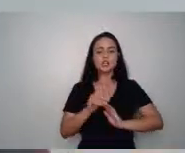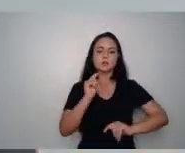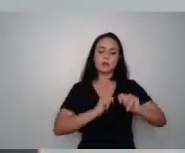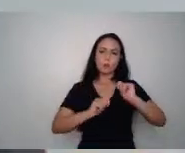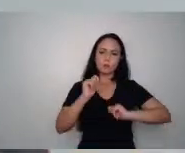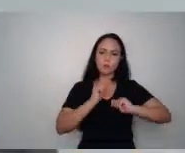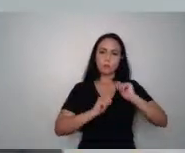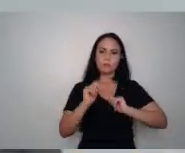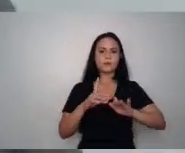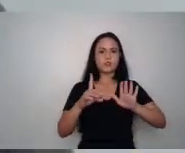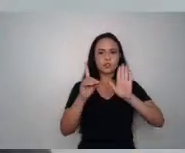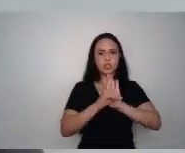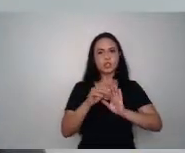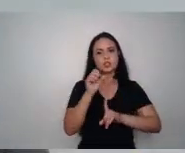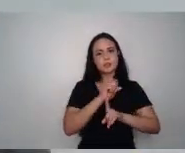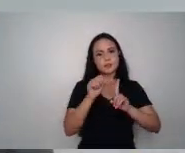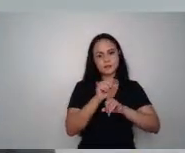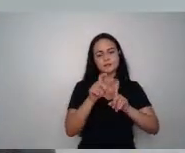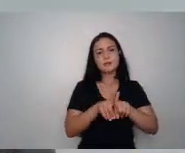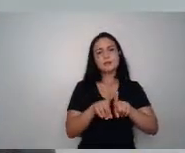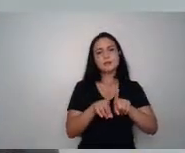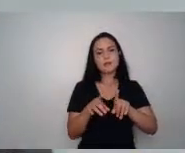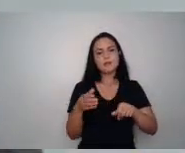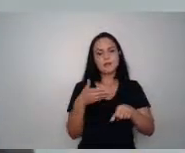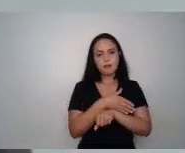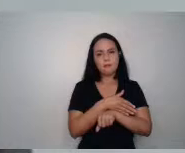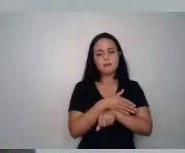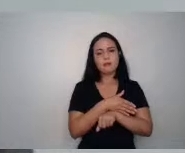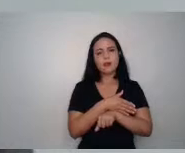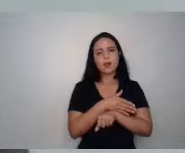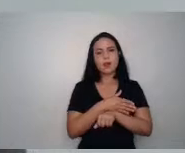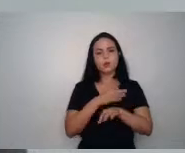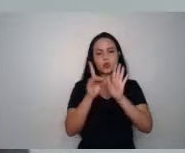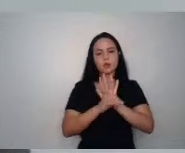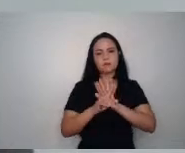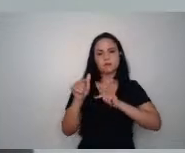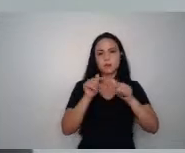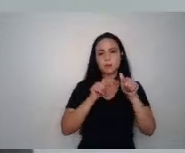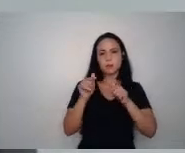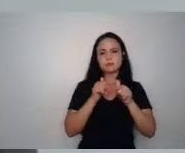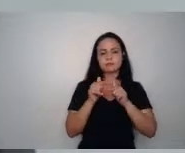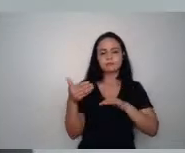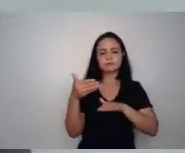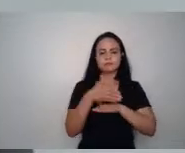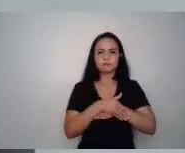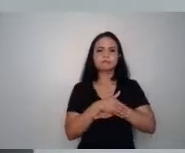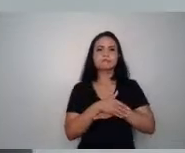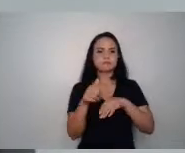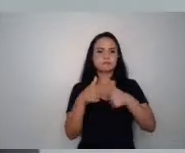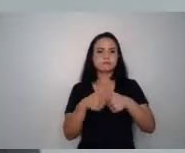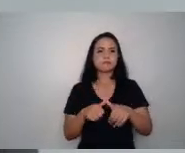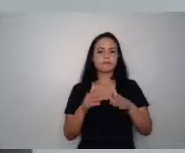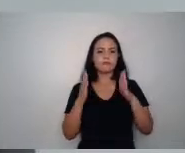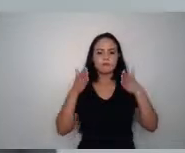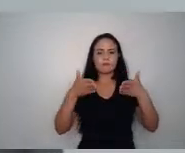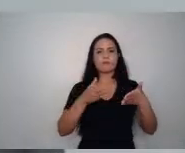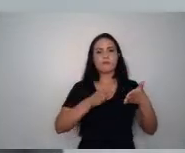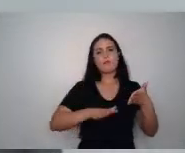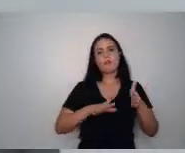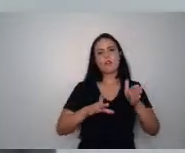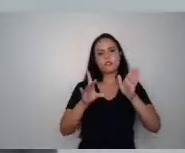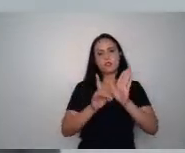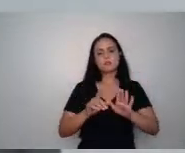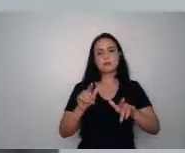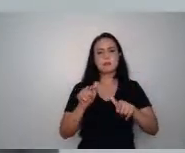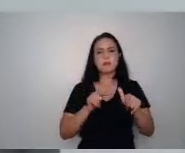equality and the economic rights and social rights as well. And here we see labor rights. And